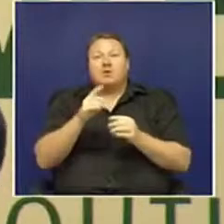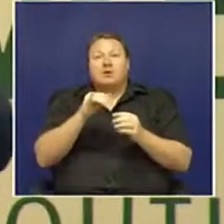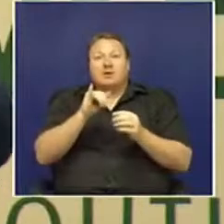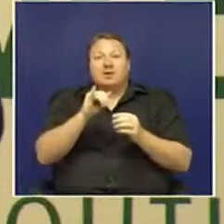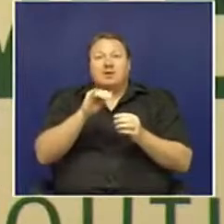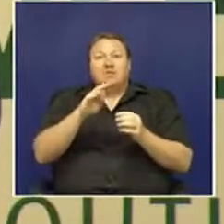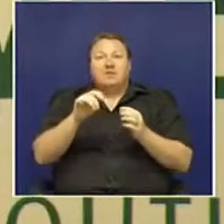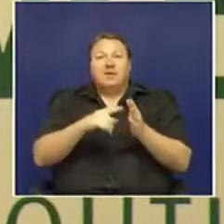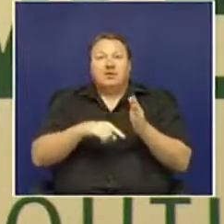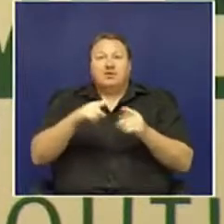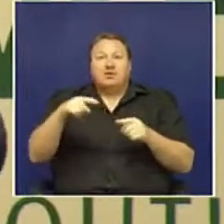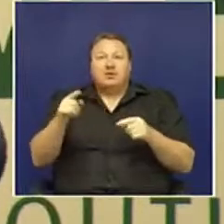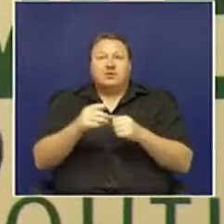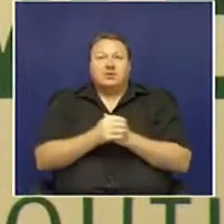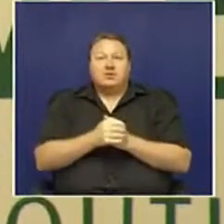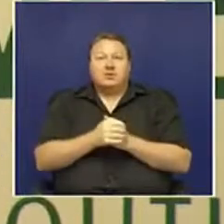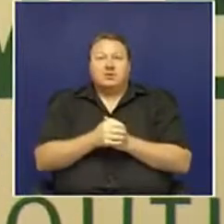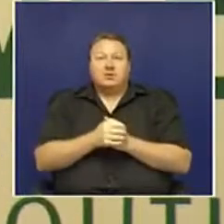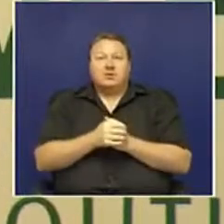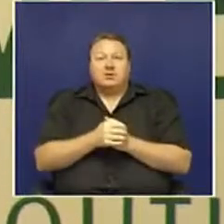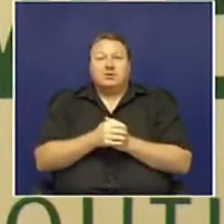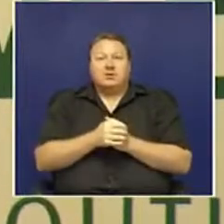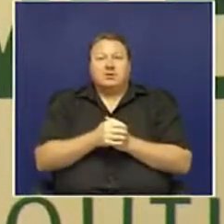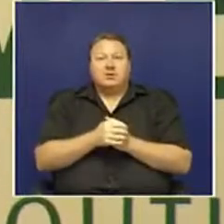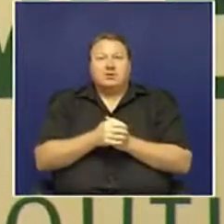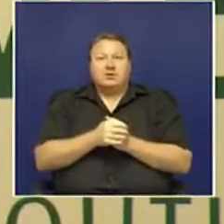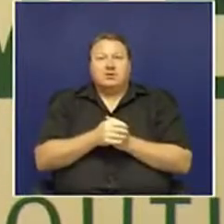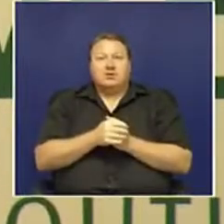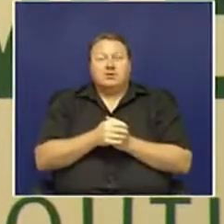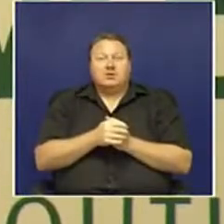Ndibuyisela imali back ezipokothweni zenu.